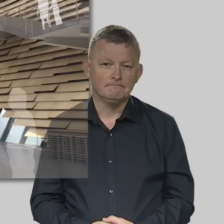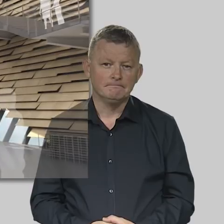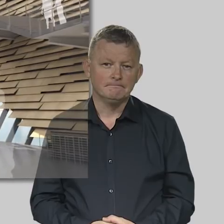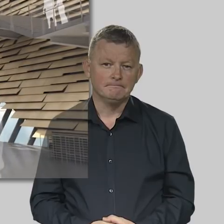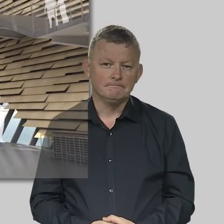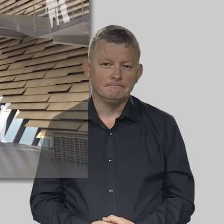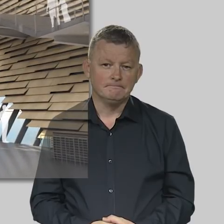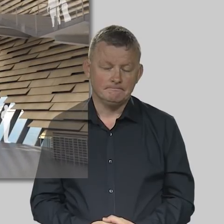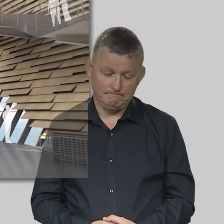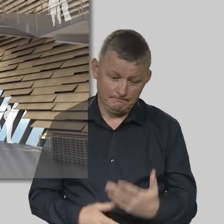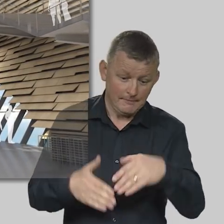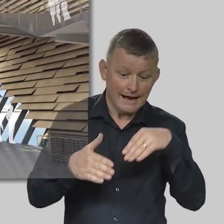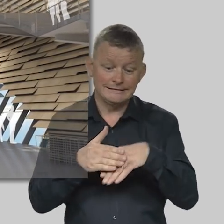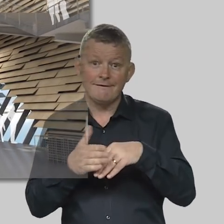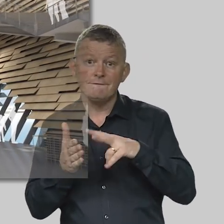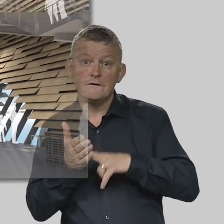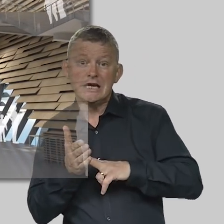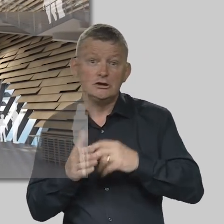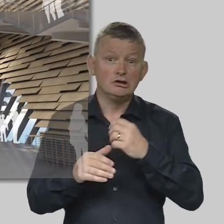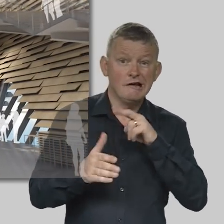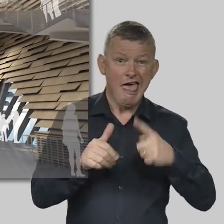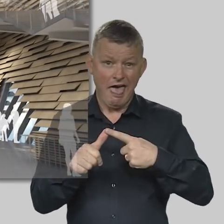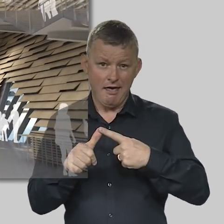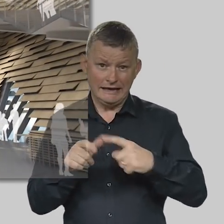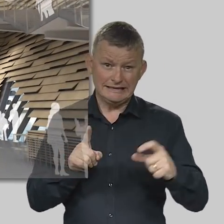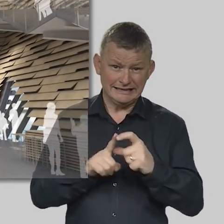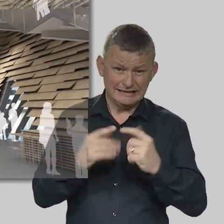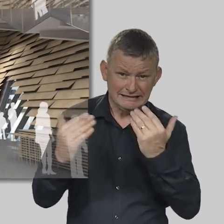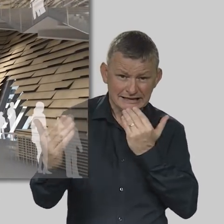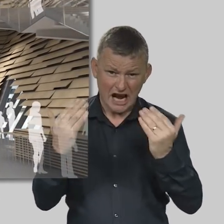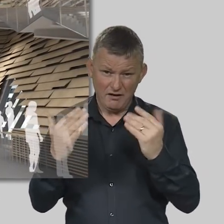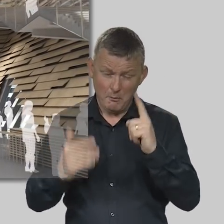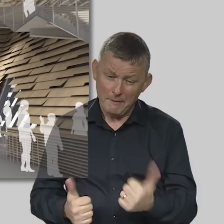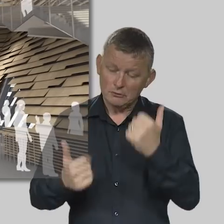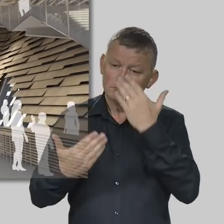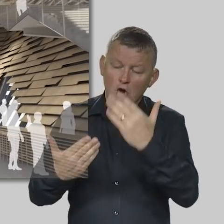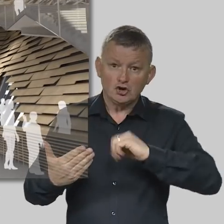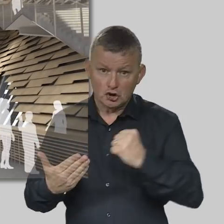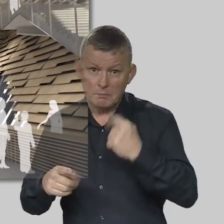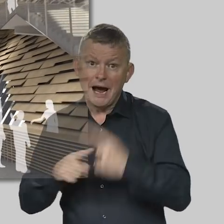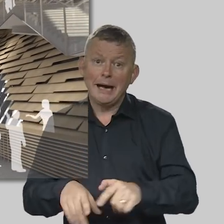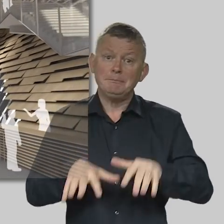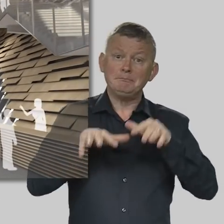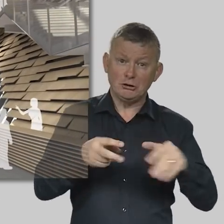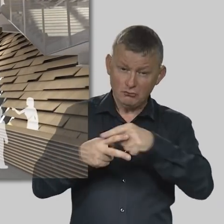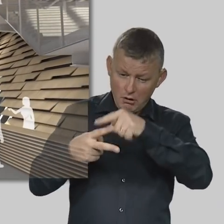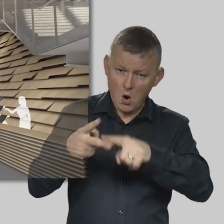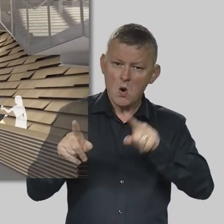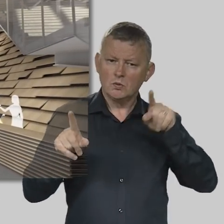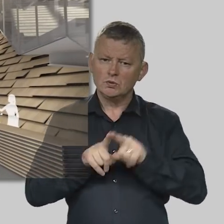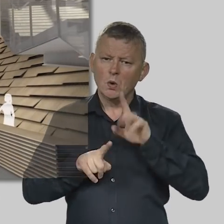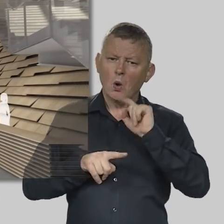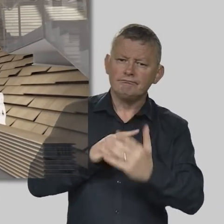Inside the V&A at Dundee, the galleries will showcase the best of Scottish and British design, as well as hosting some of the groundbreaking and